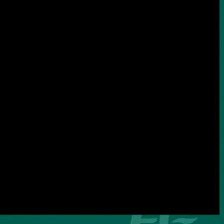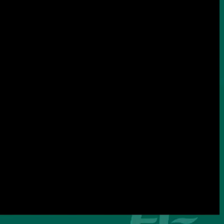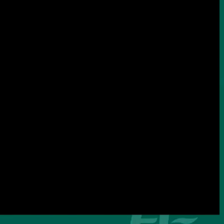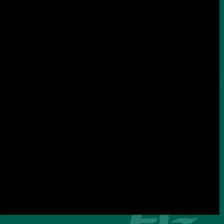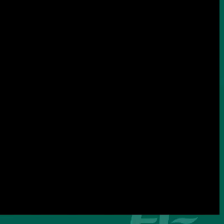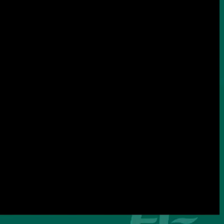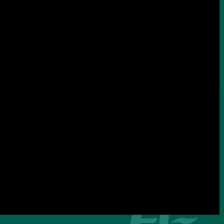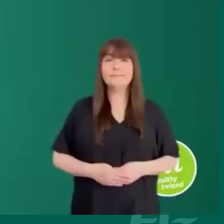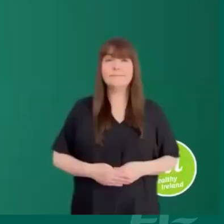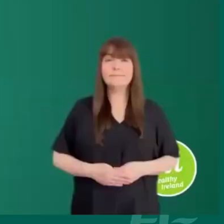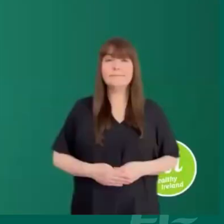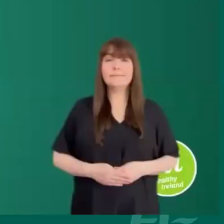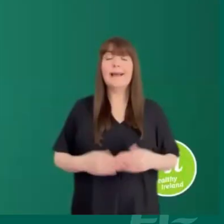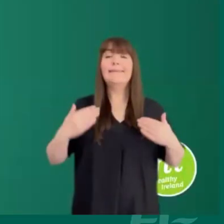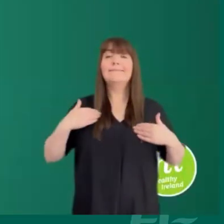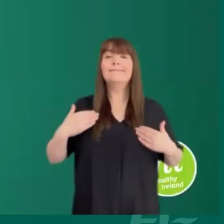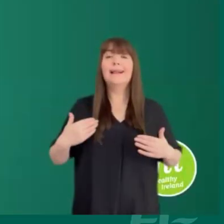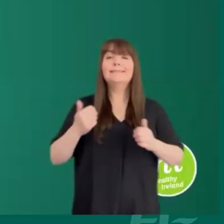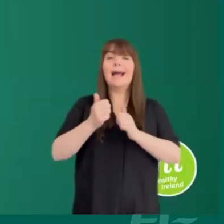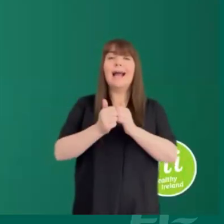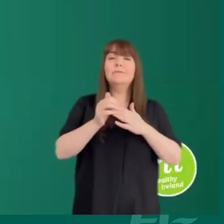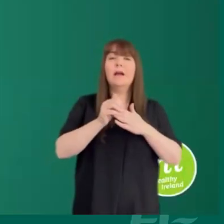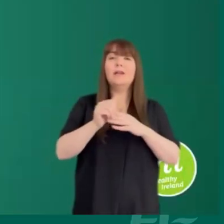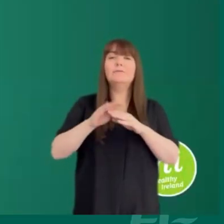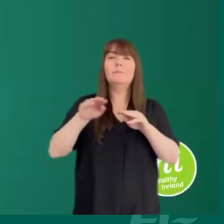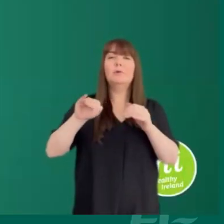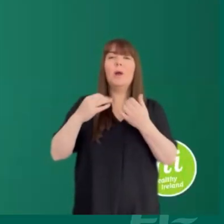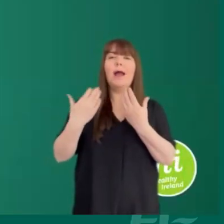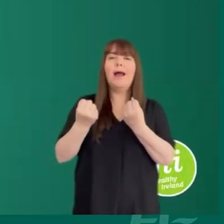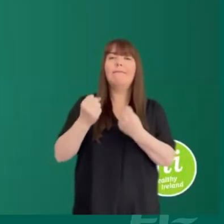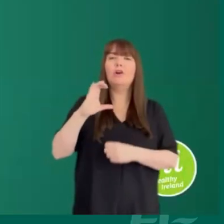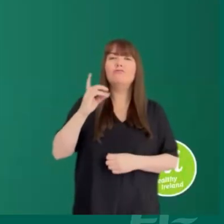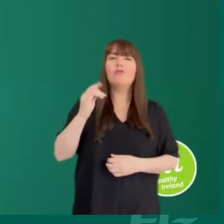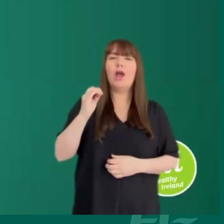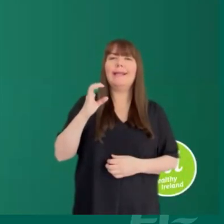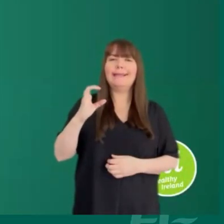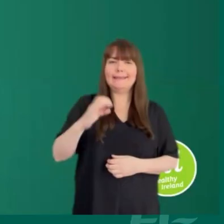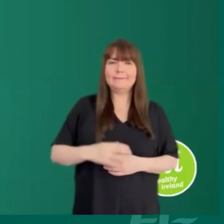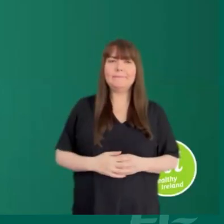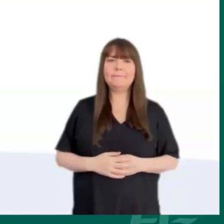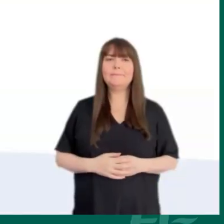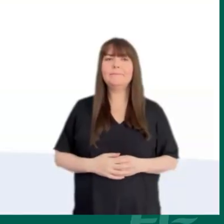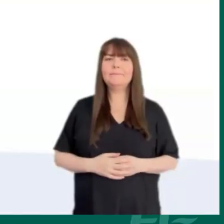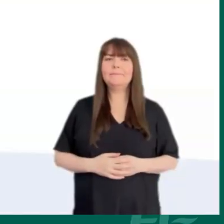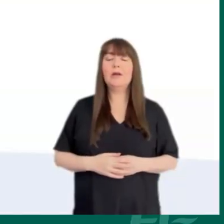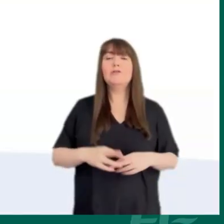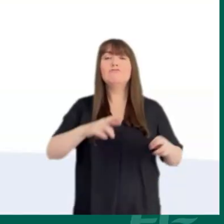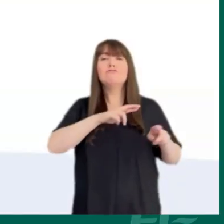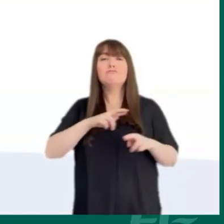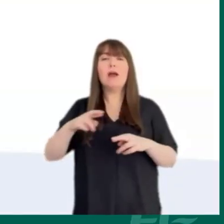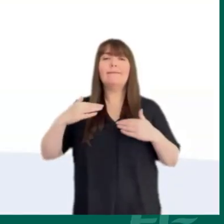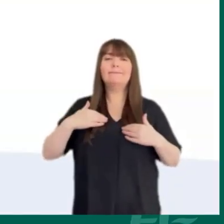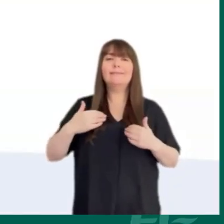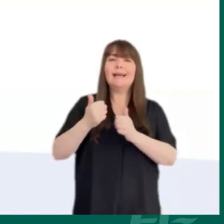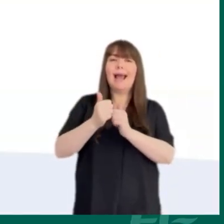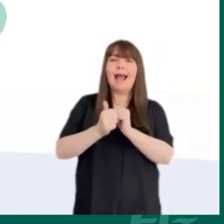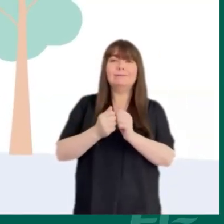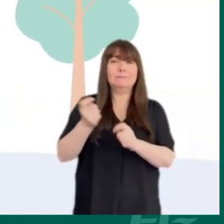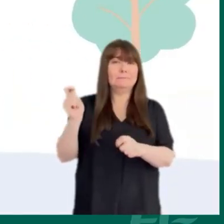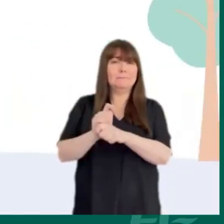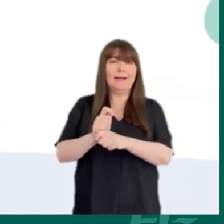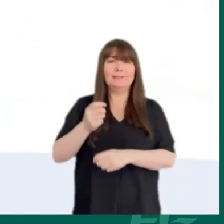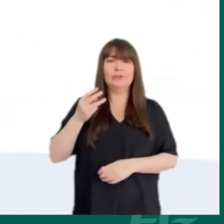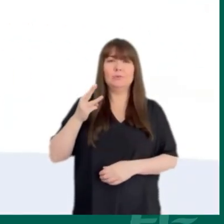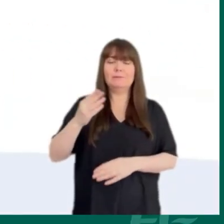Goodbye. Physical activity guidelines for people living with chronic conditions. Regular physical activity is